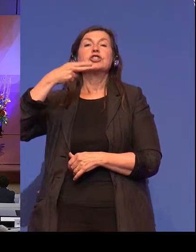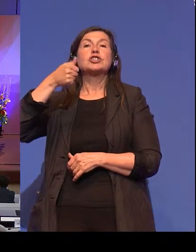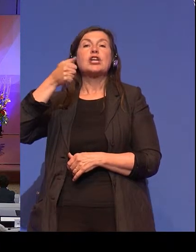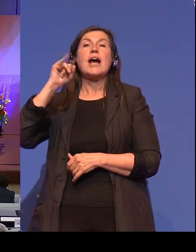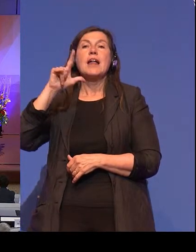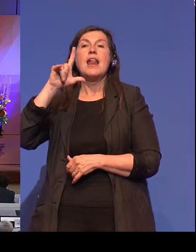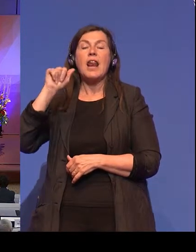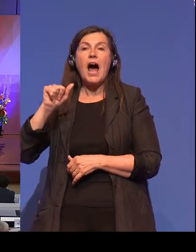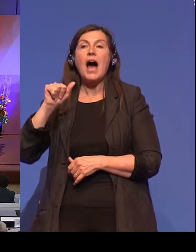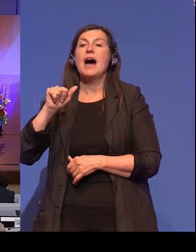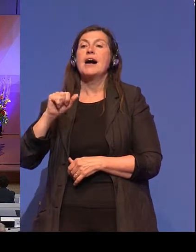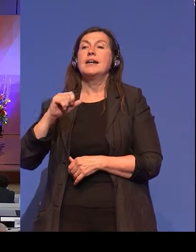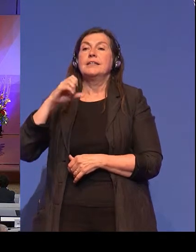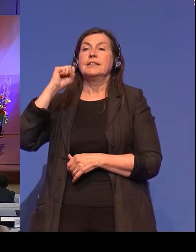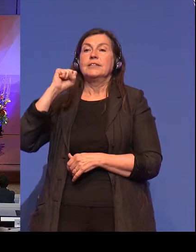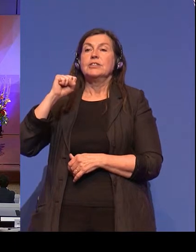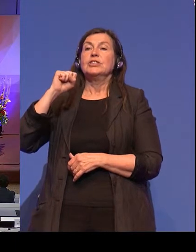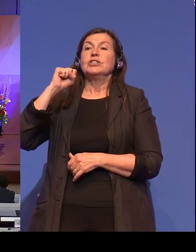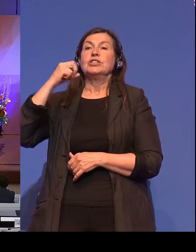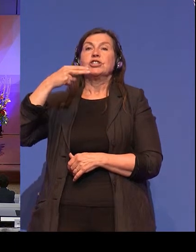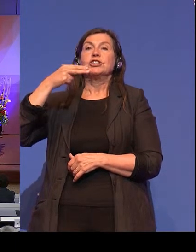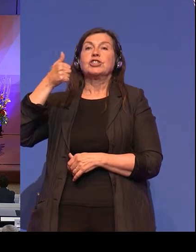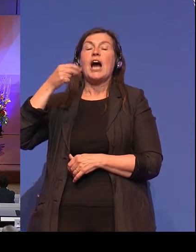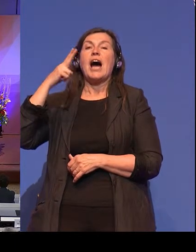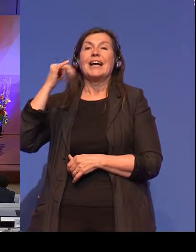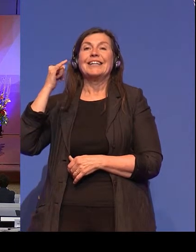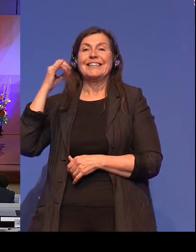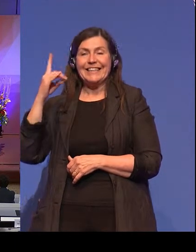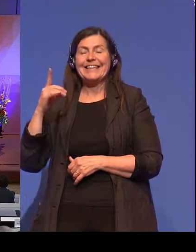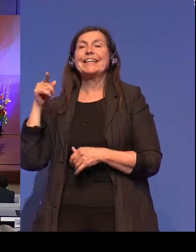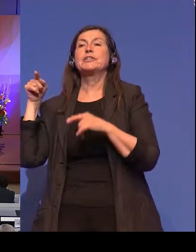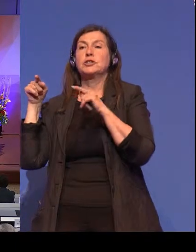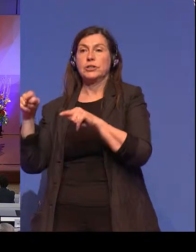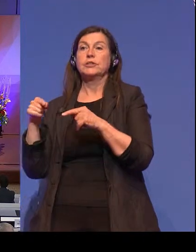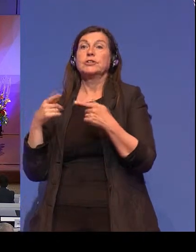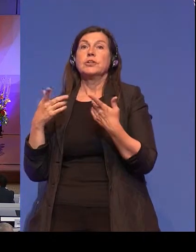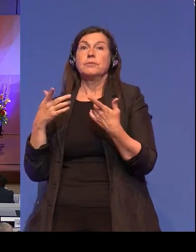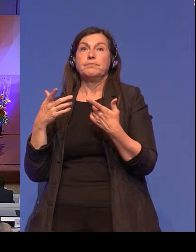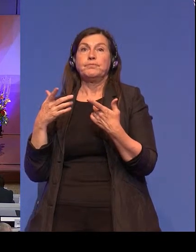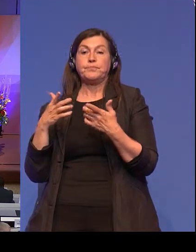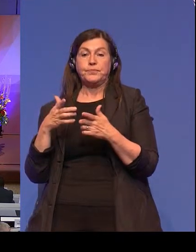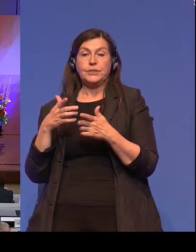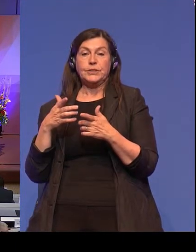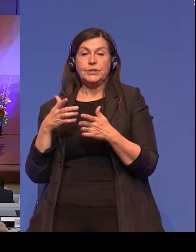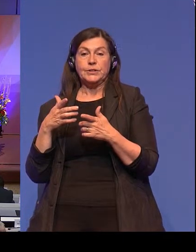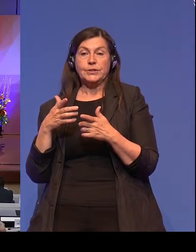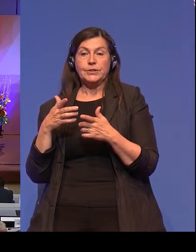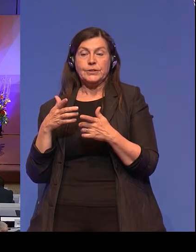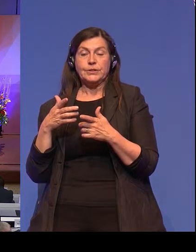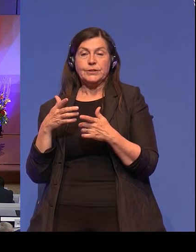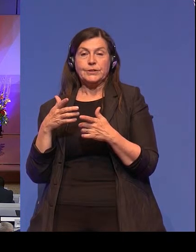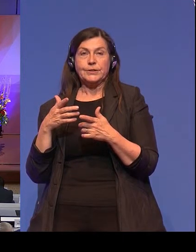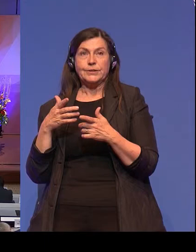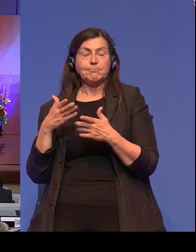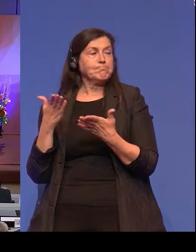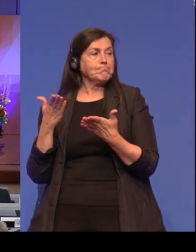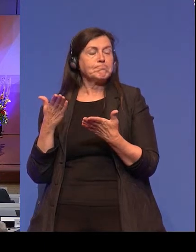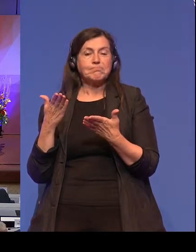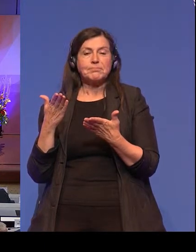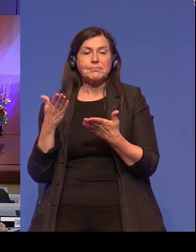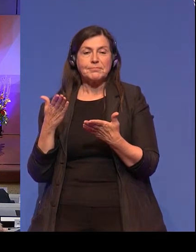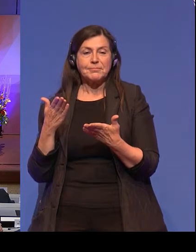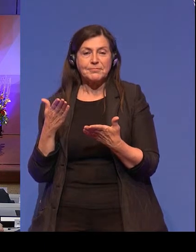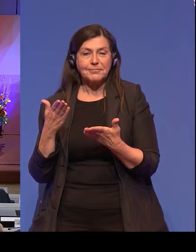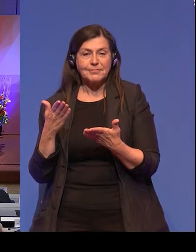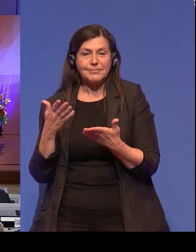on behalf of the UNDRR Stakeholder Engagement Mechanism in this session. You have the floor, Madam. Thank you,